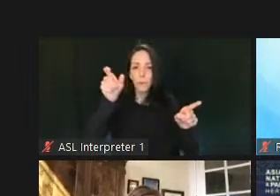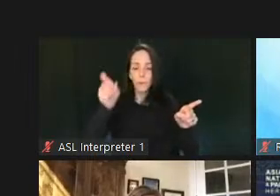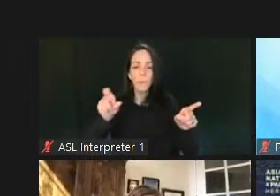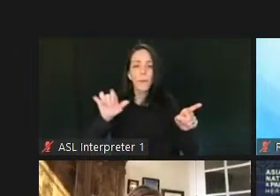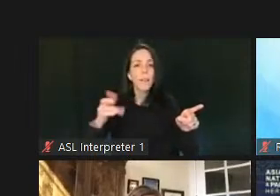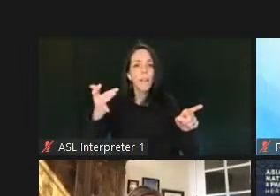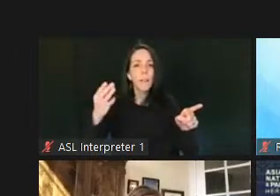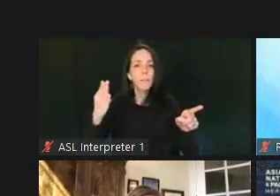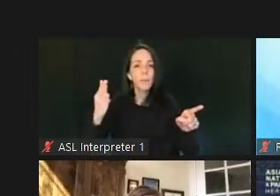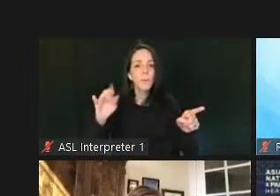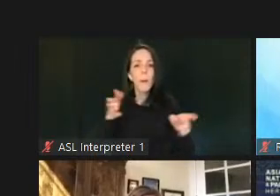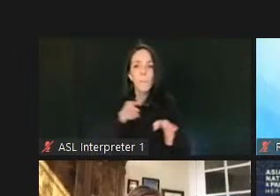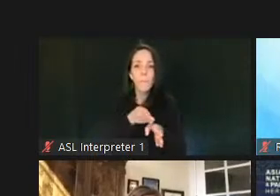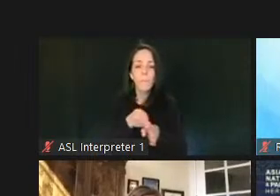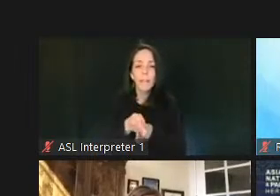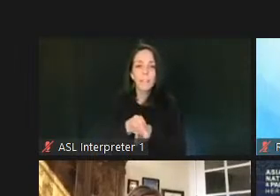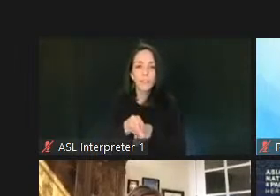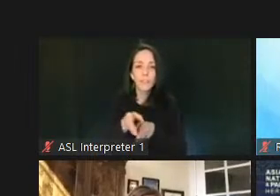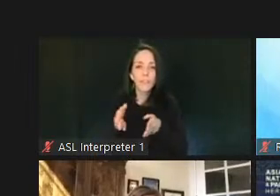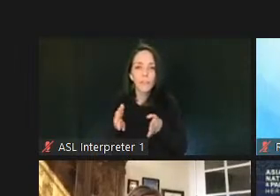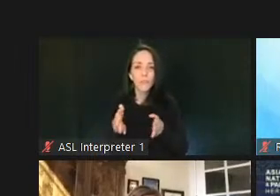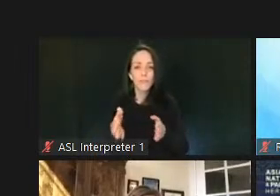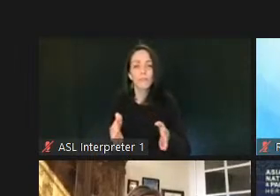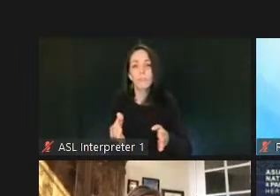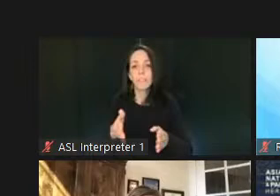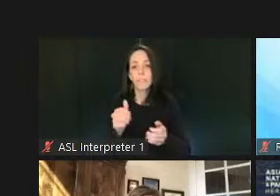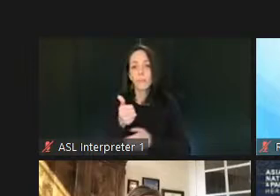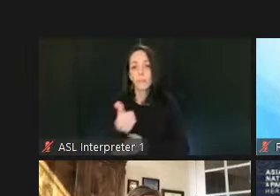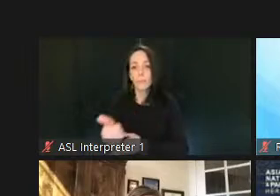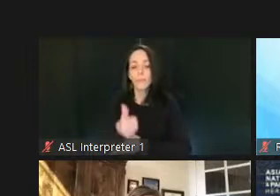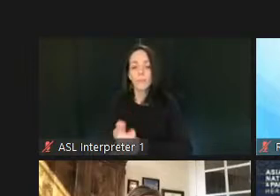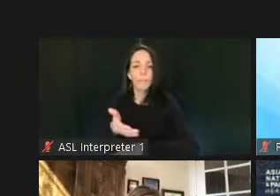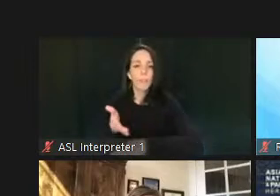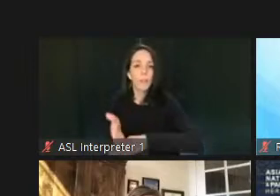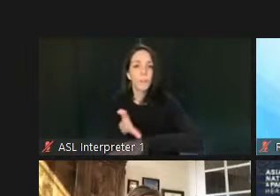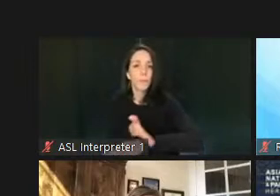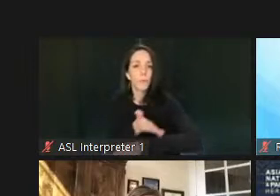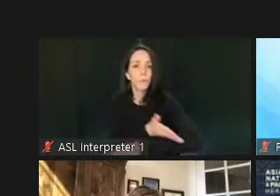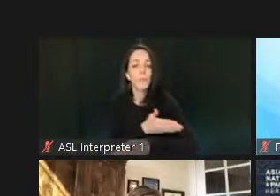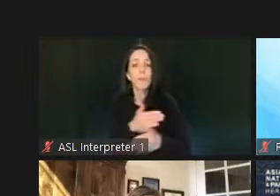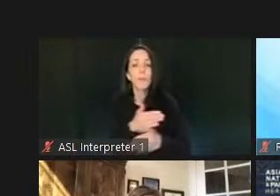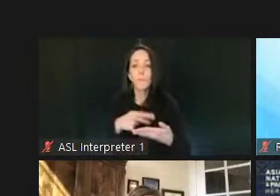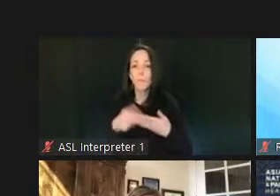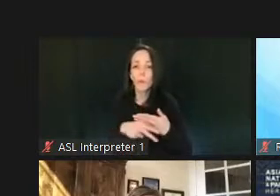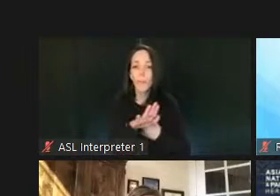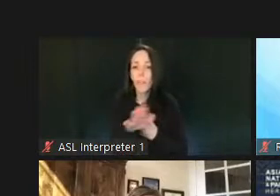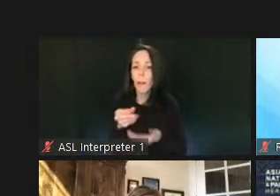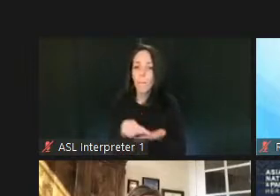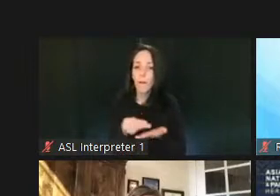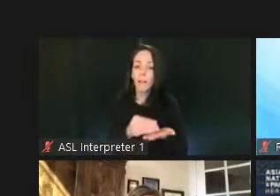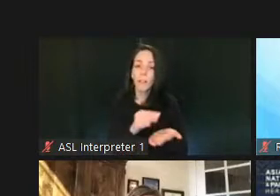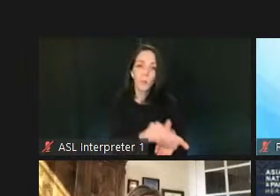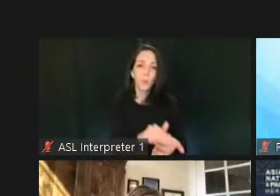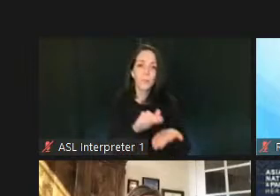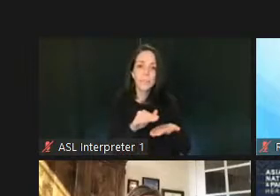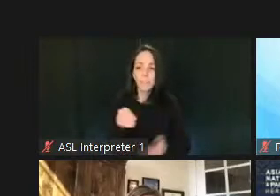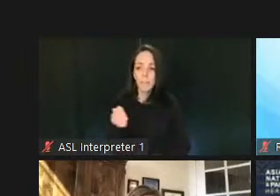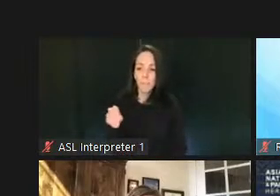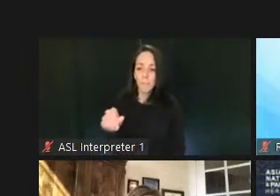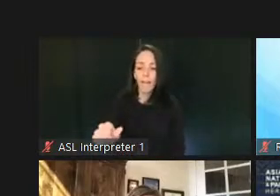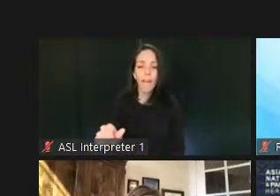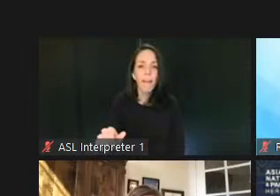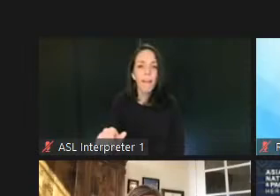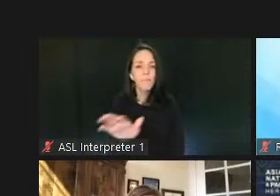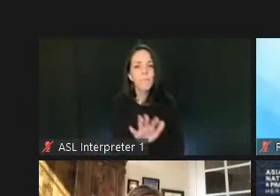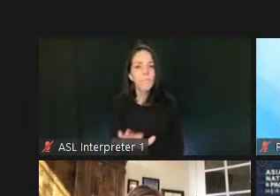Major Streets Transportation Improvement Program. Those funds were received and expended over about a